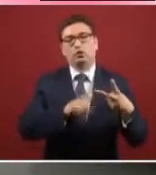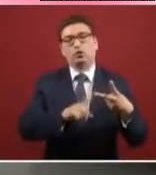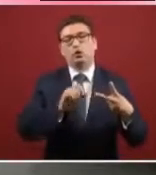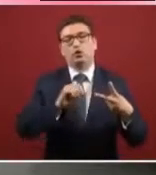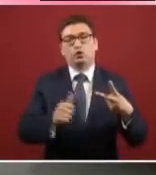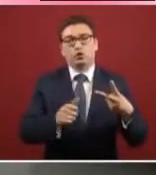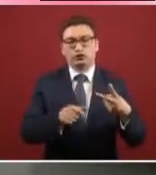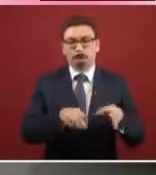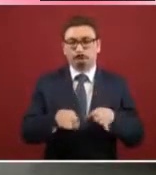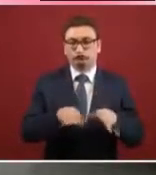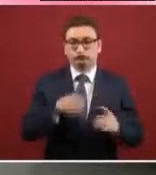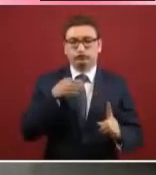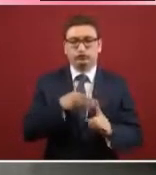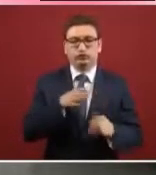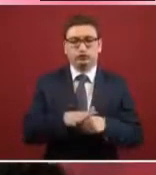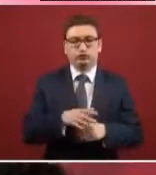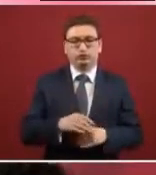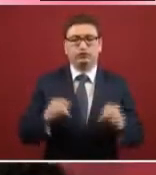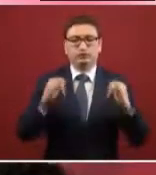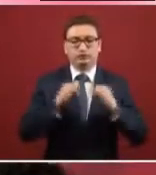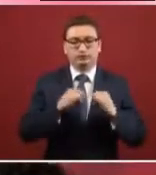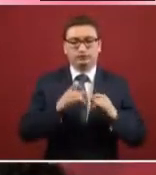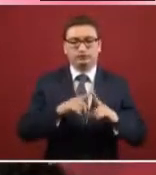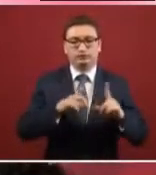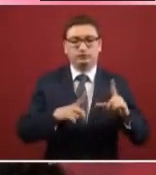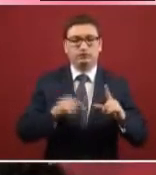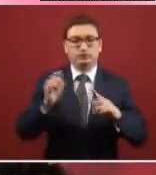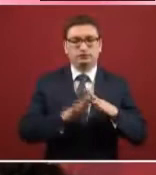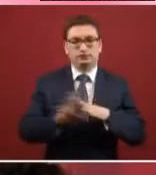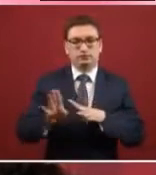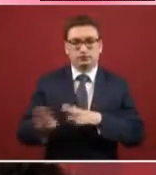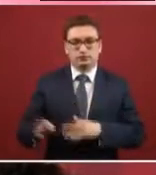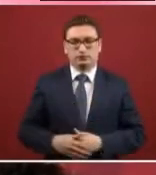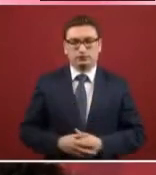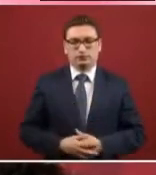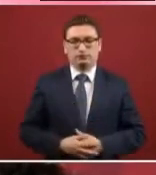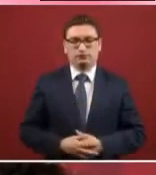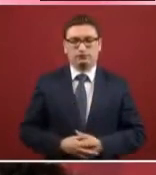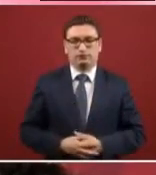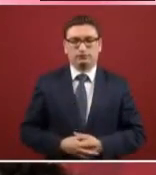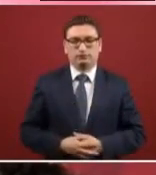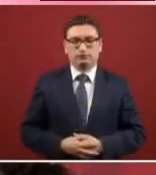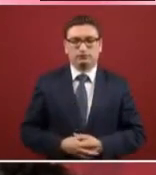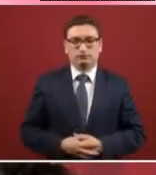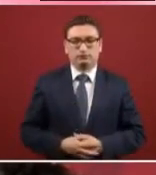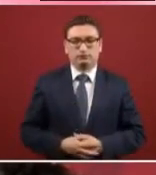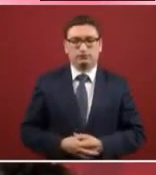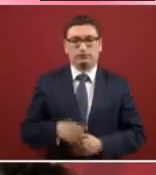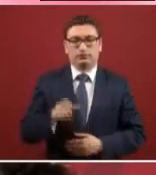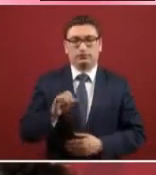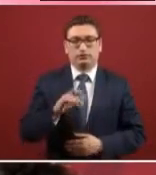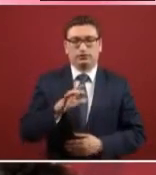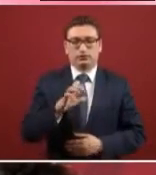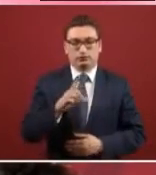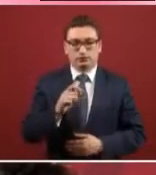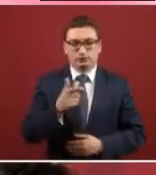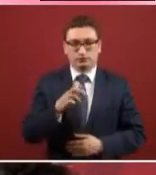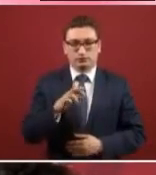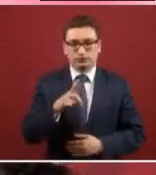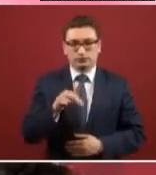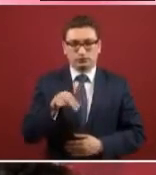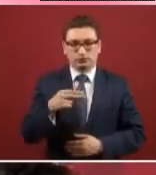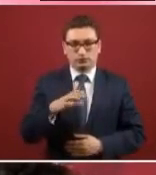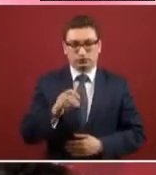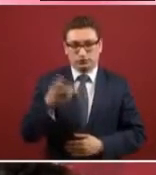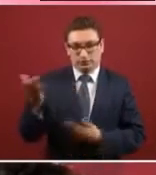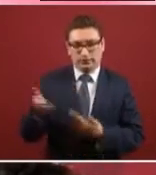second, a cargo del Instituto Nacional de Migración, is the institution of, a cargo de Francisco Garduño, también aquí presente, Garduño